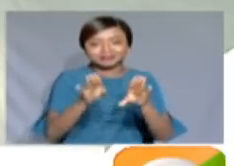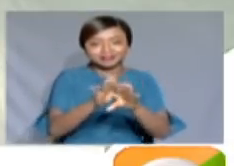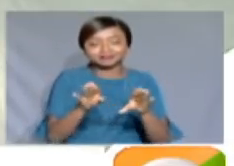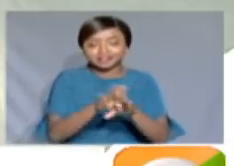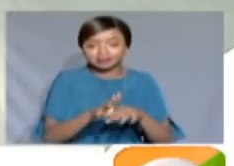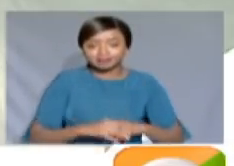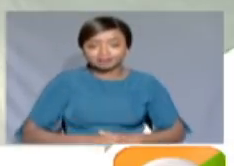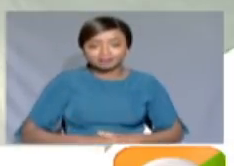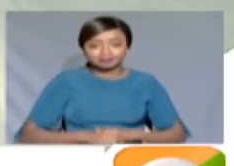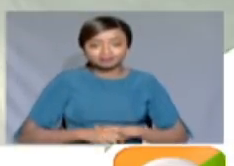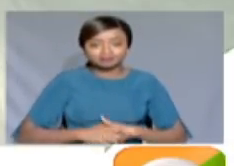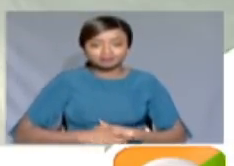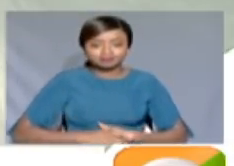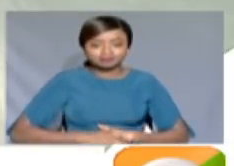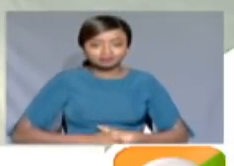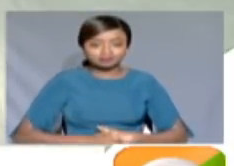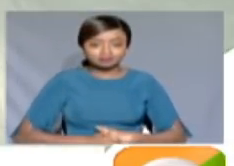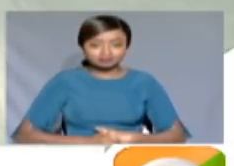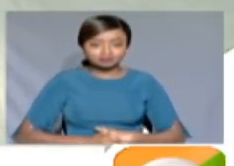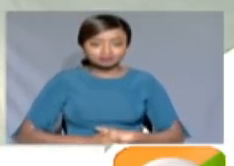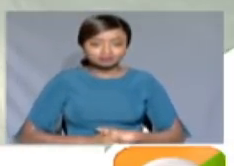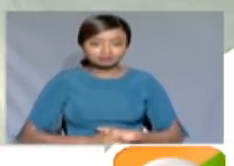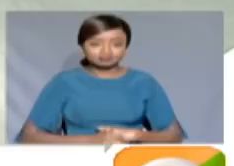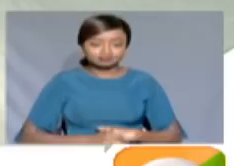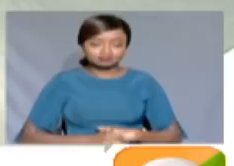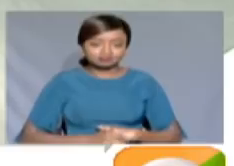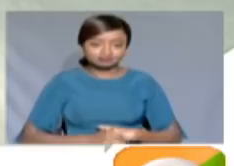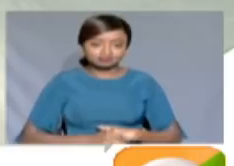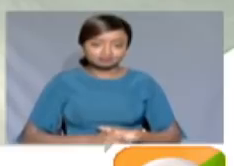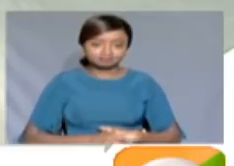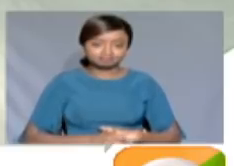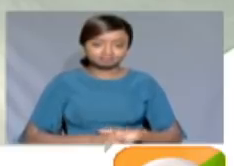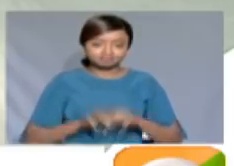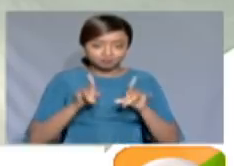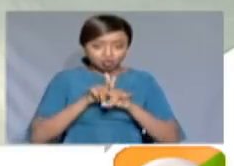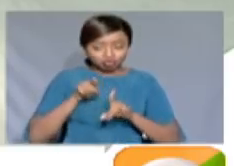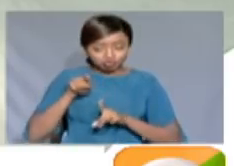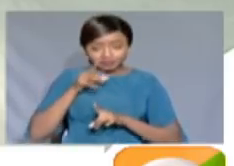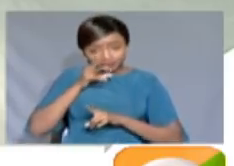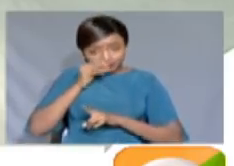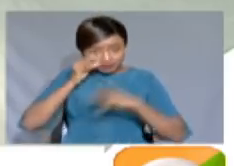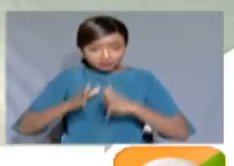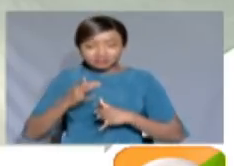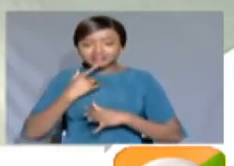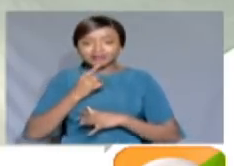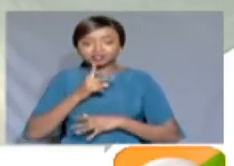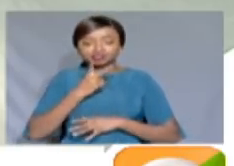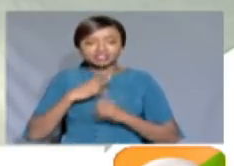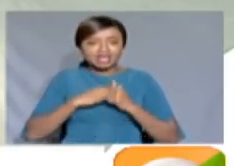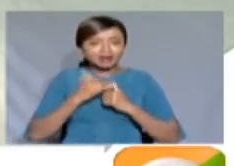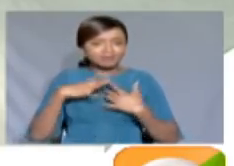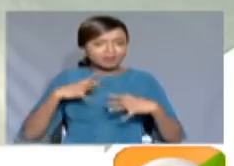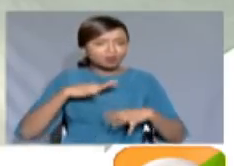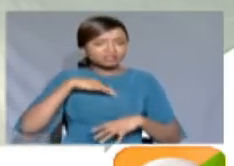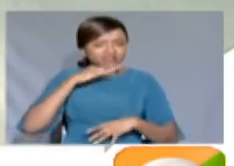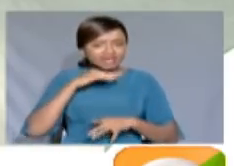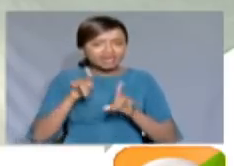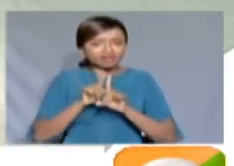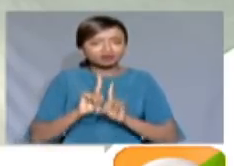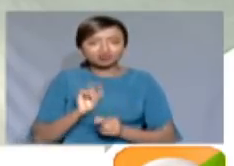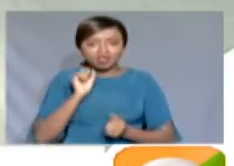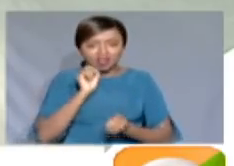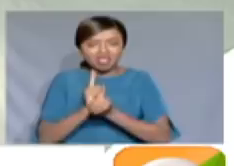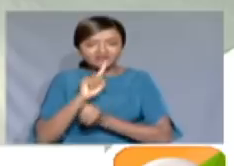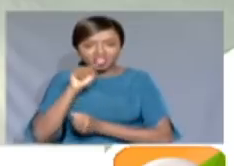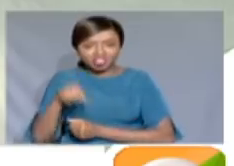And picking up on what the spokesman said today about 29 people dying and about 11,700 having